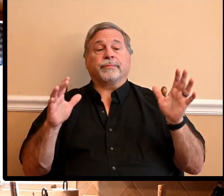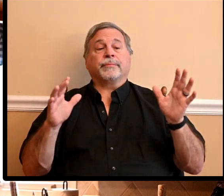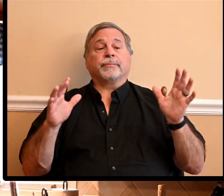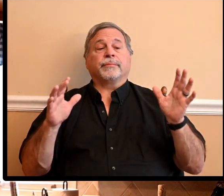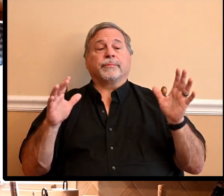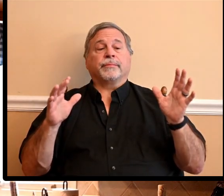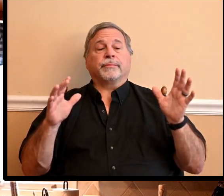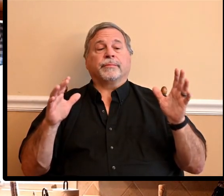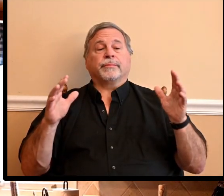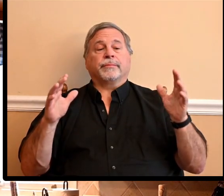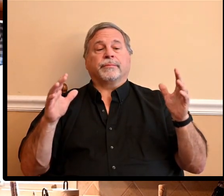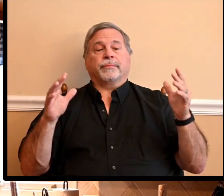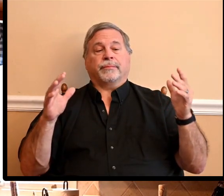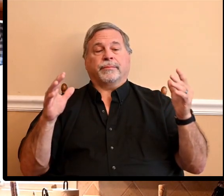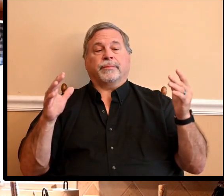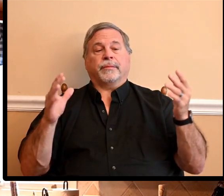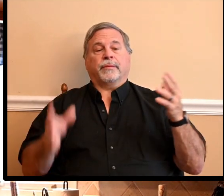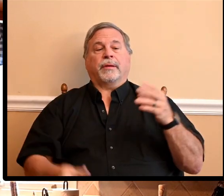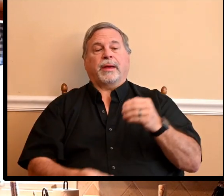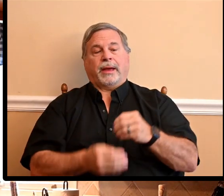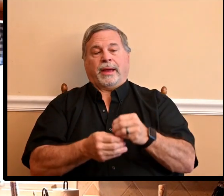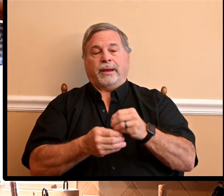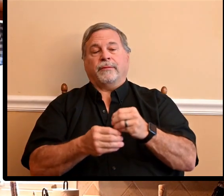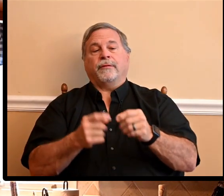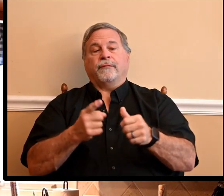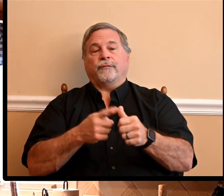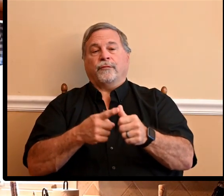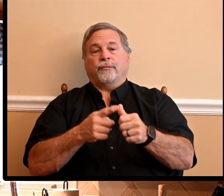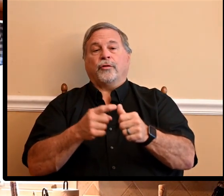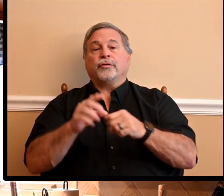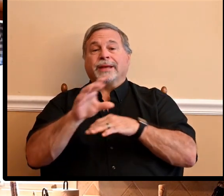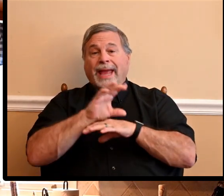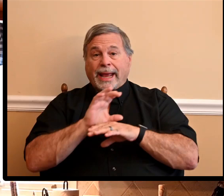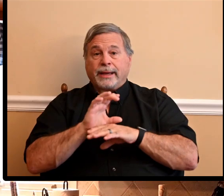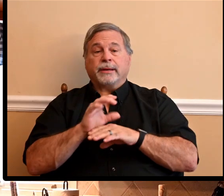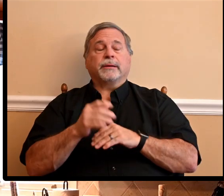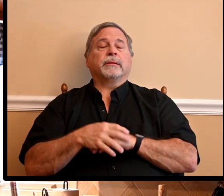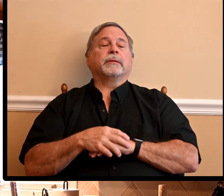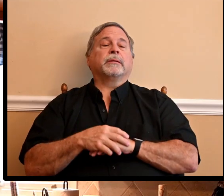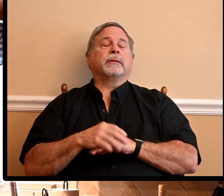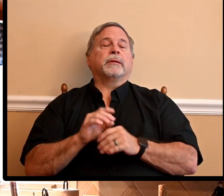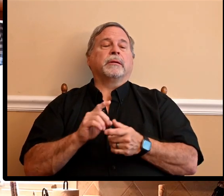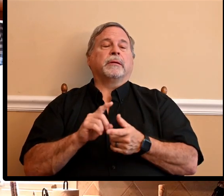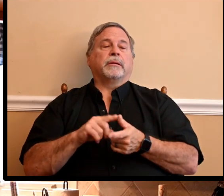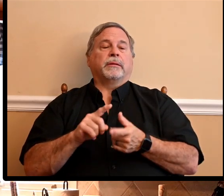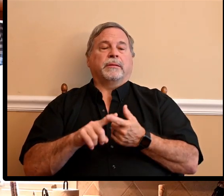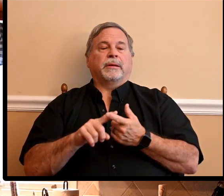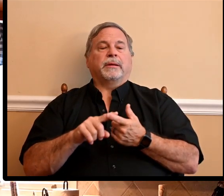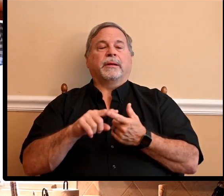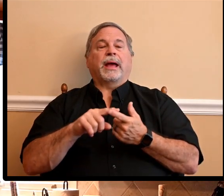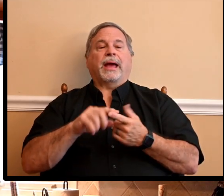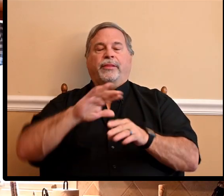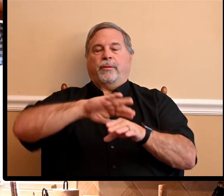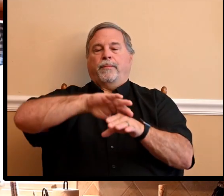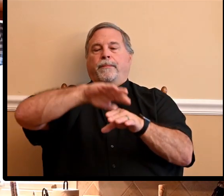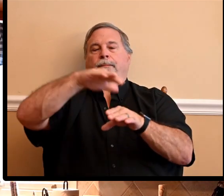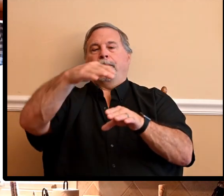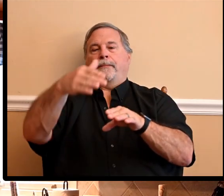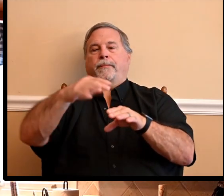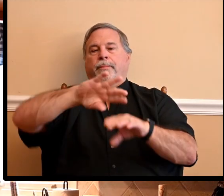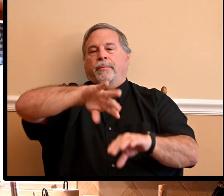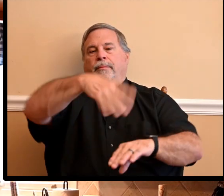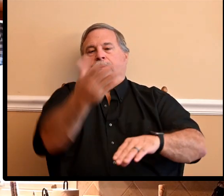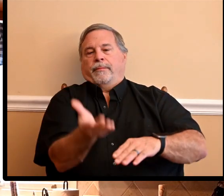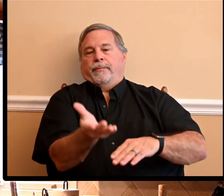So when you get done, we're going to put a layer of cake down. Okay. Now I put it